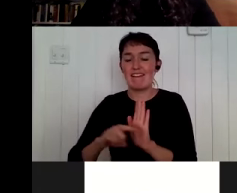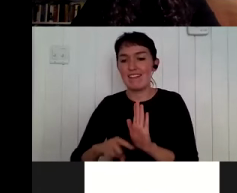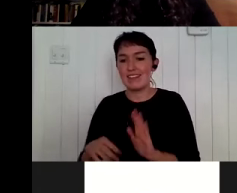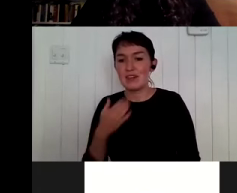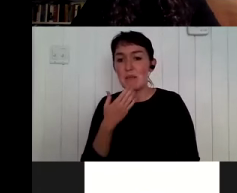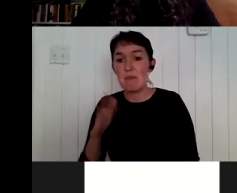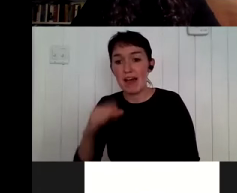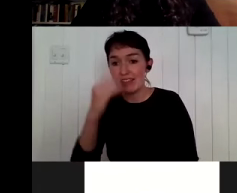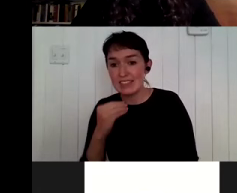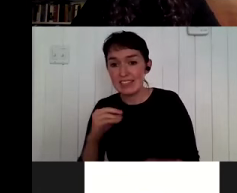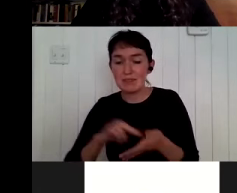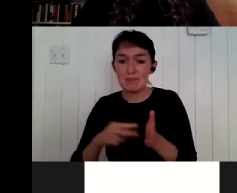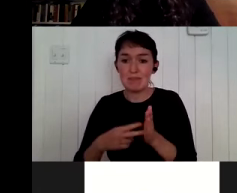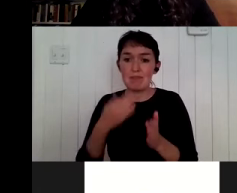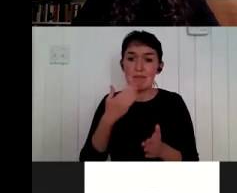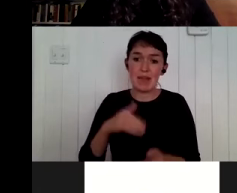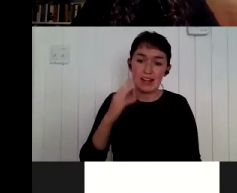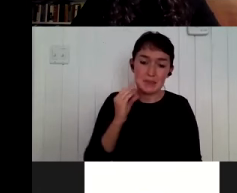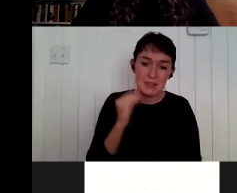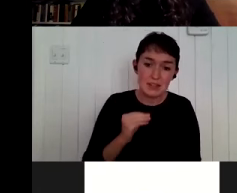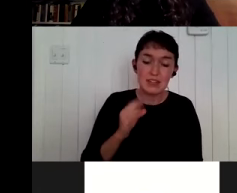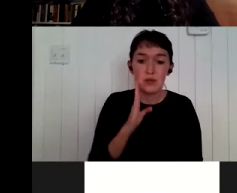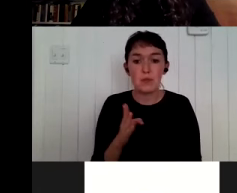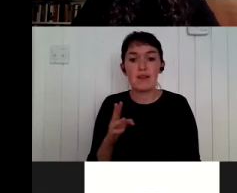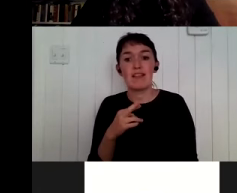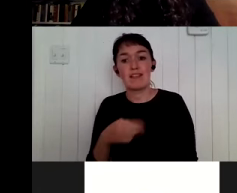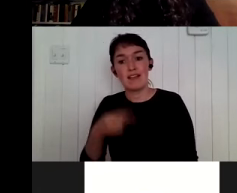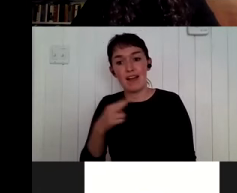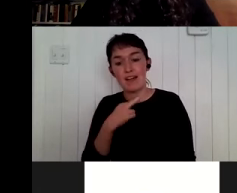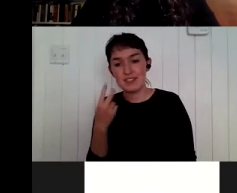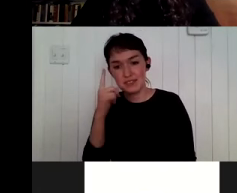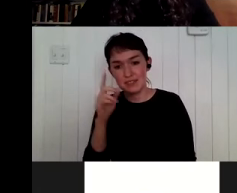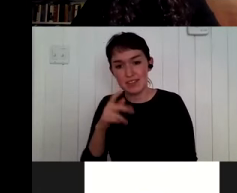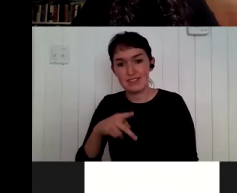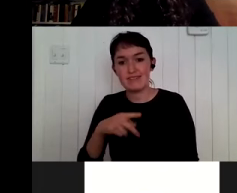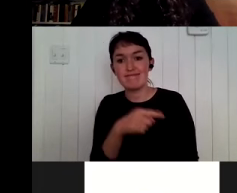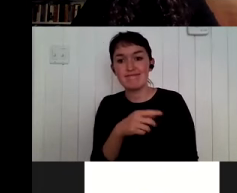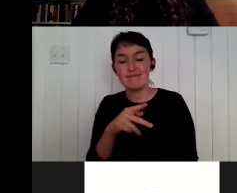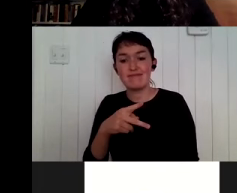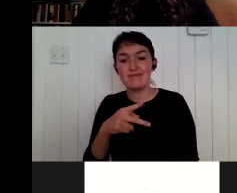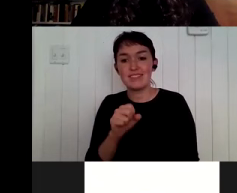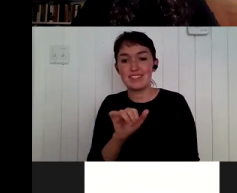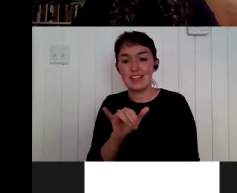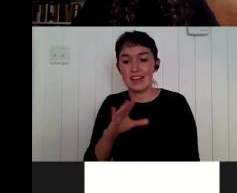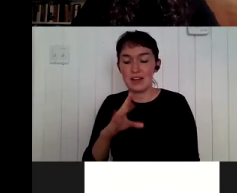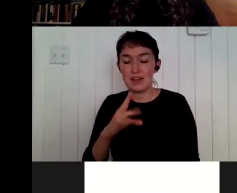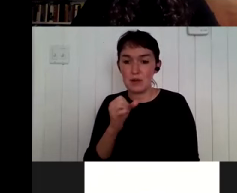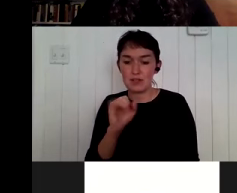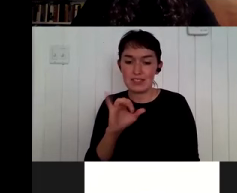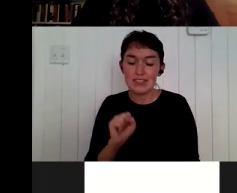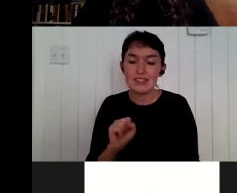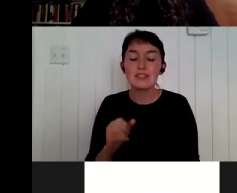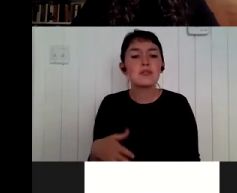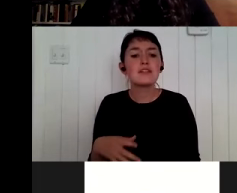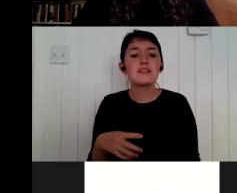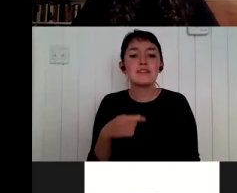wrong for that, and it might actually be a contributing factor to psychosis. But what's interesting is that this is something that might be able to be an